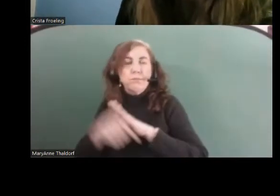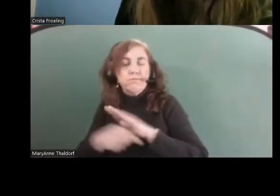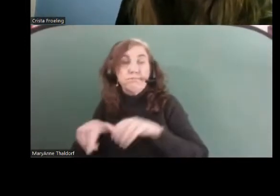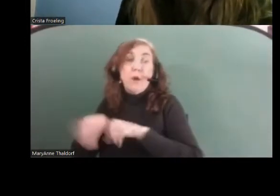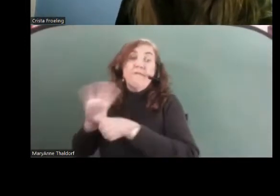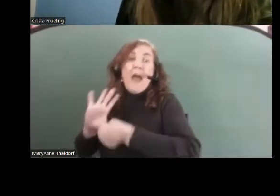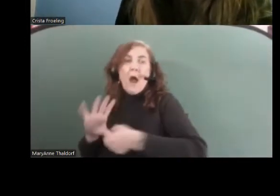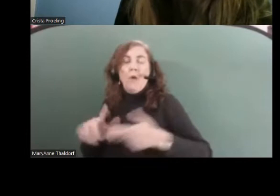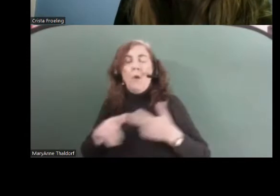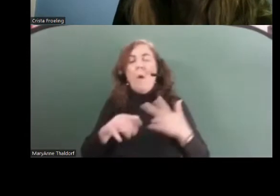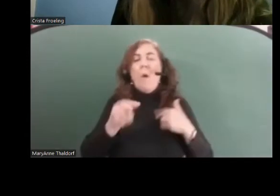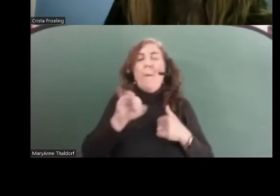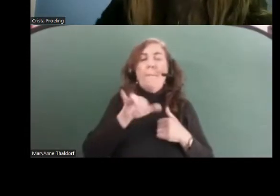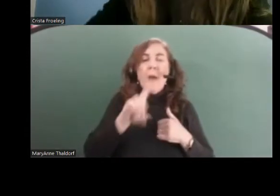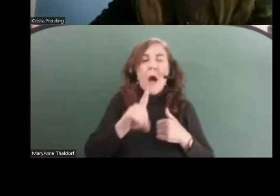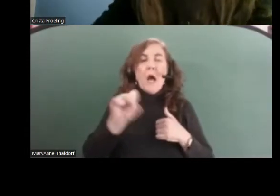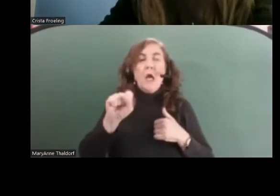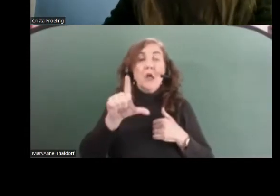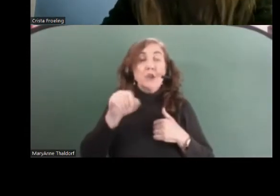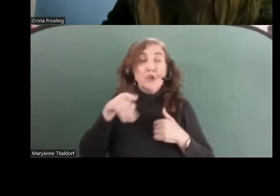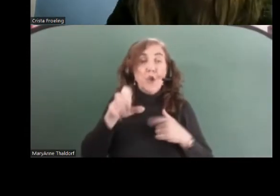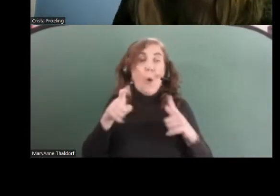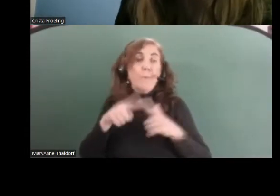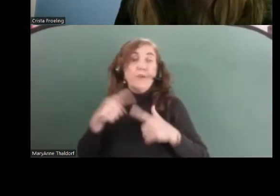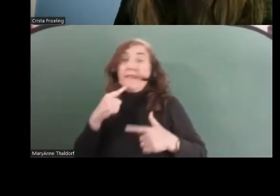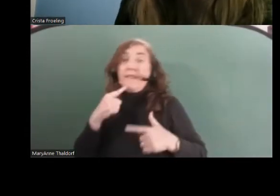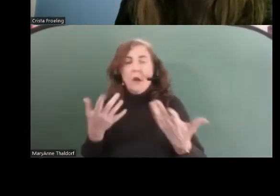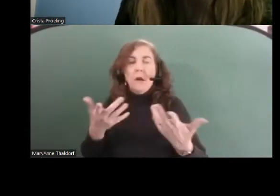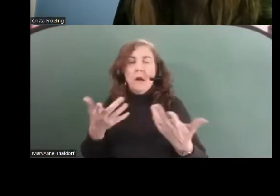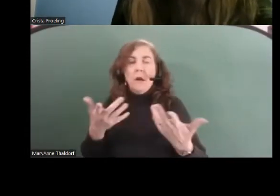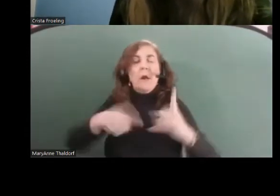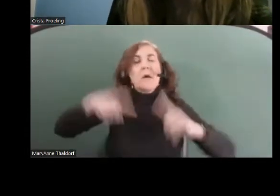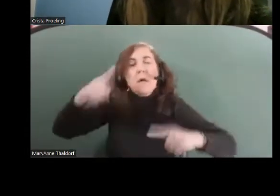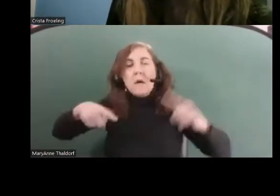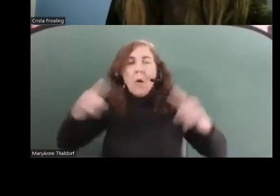severe, or a mild to moderate hearing loss.